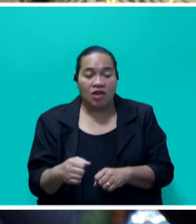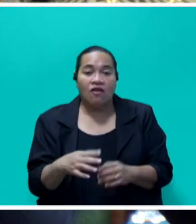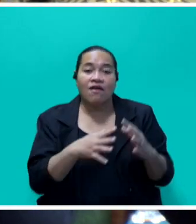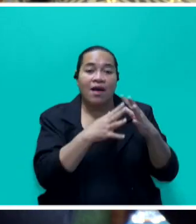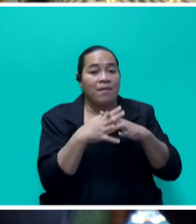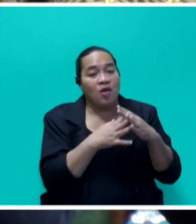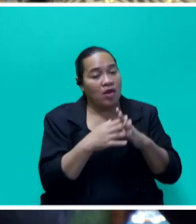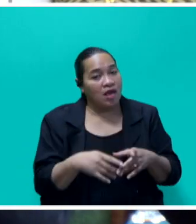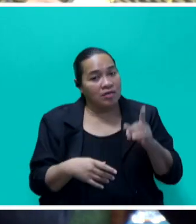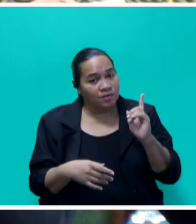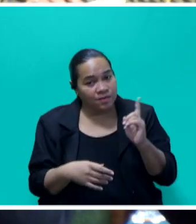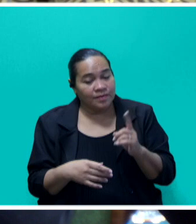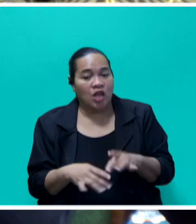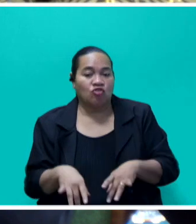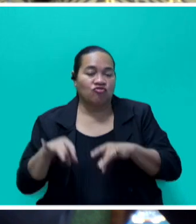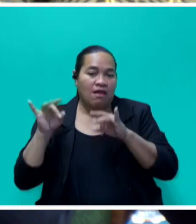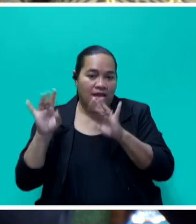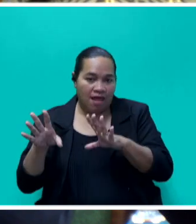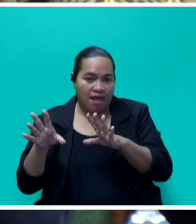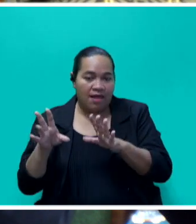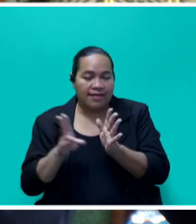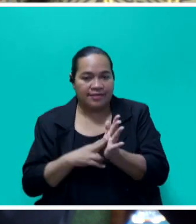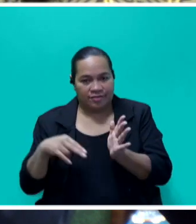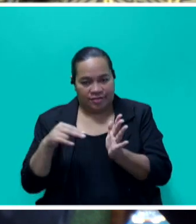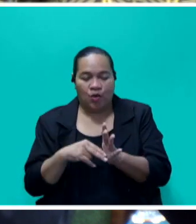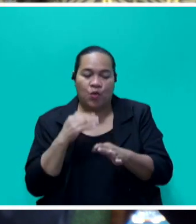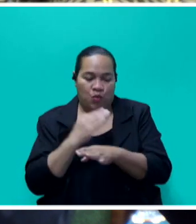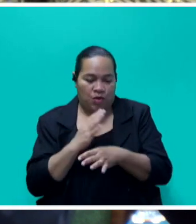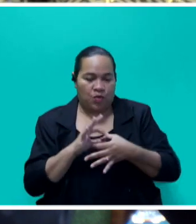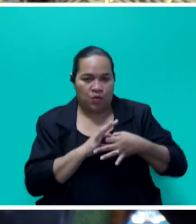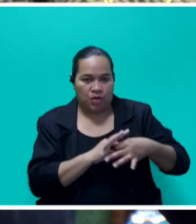US, Australia, and New Zealand as well.